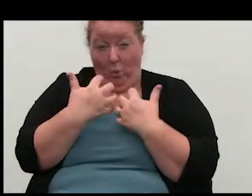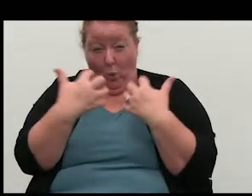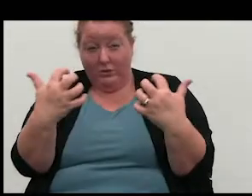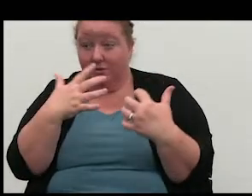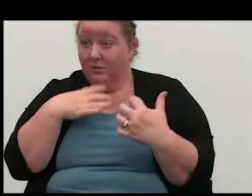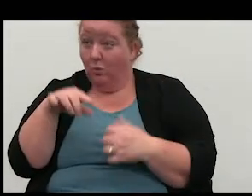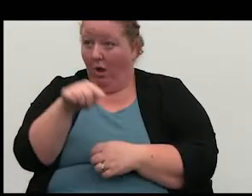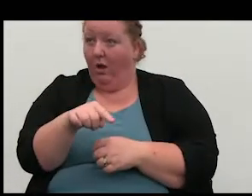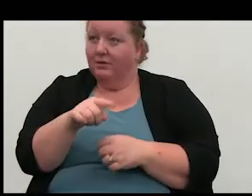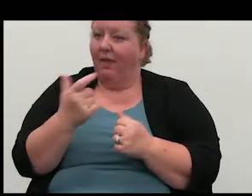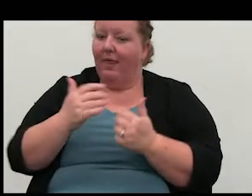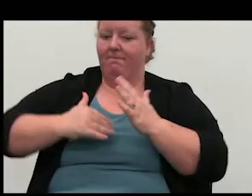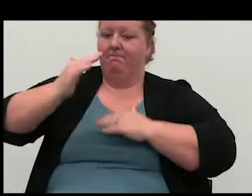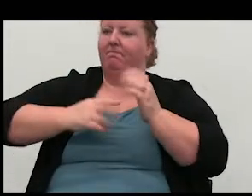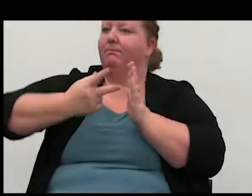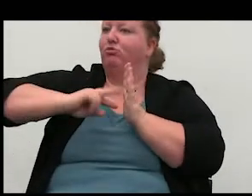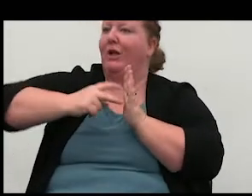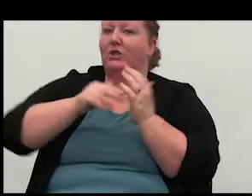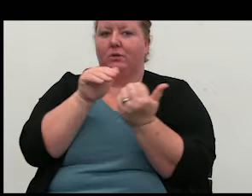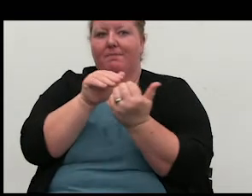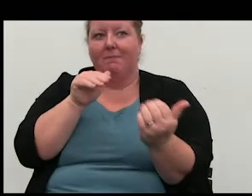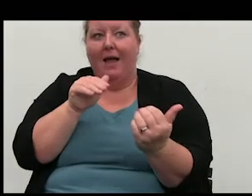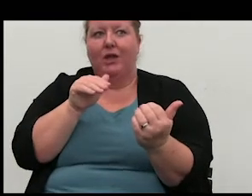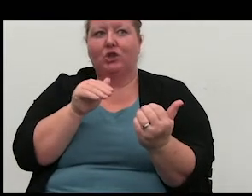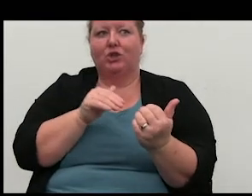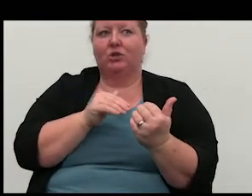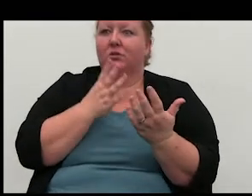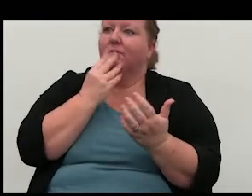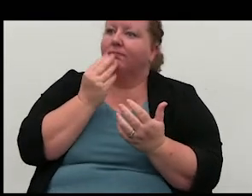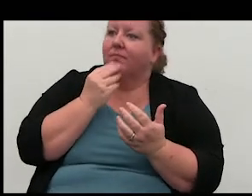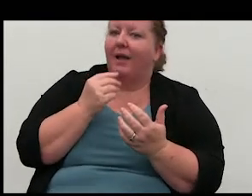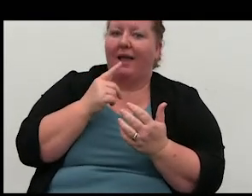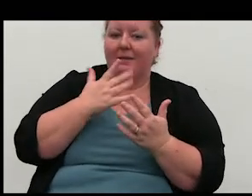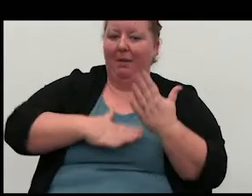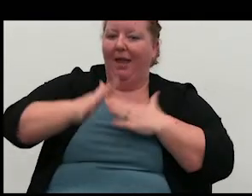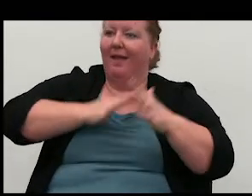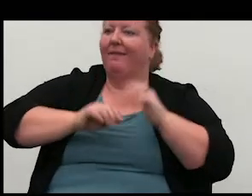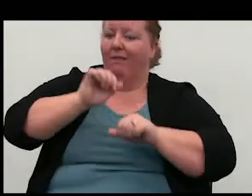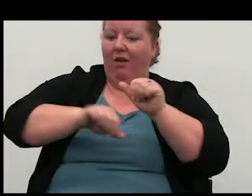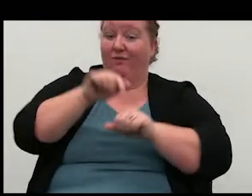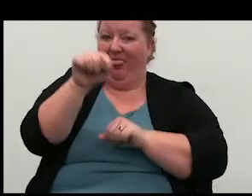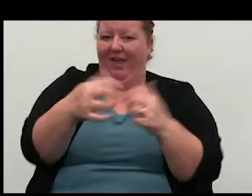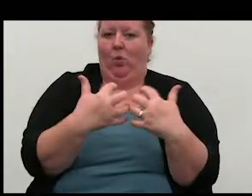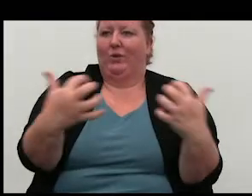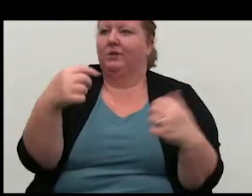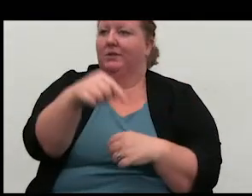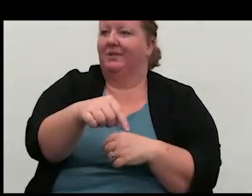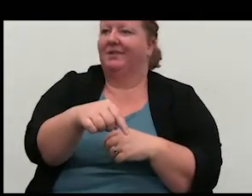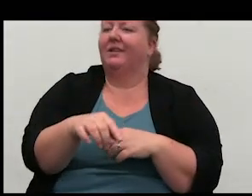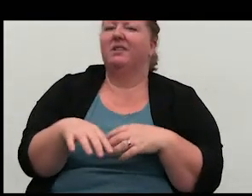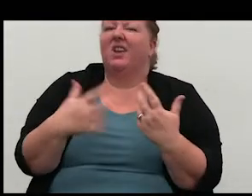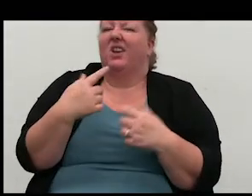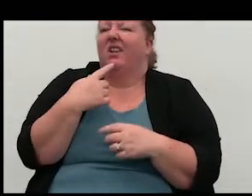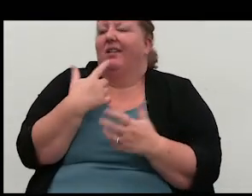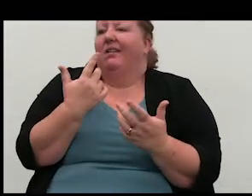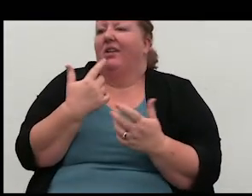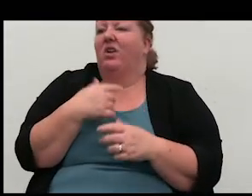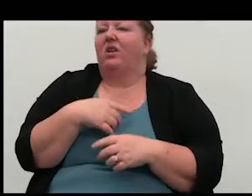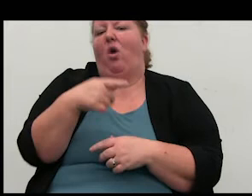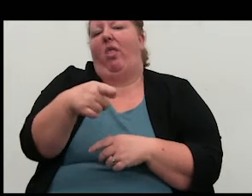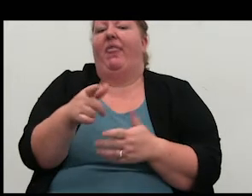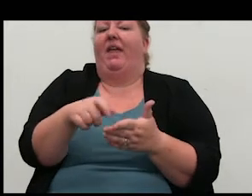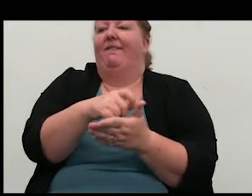reach, and then build strategies matching the consumption and behavioural patterns of that audience. So you're not just saying, these